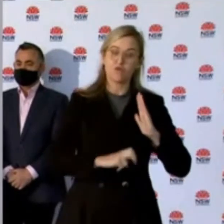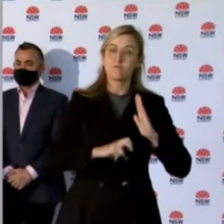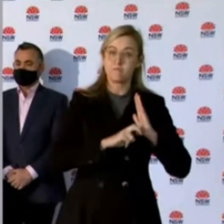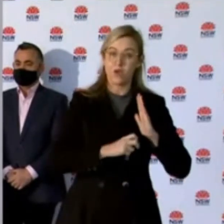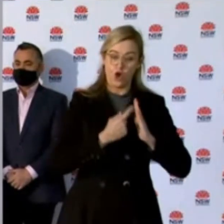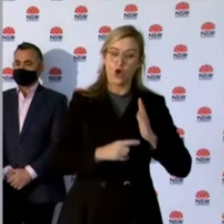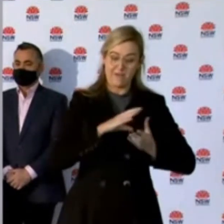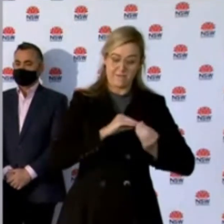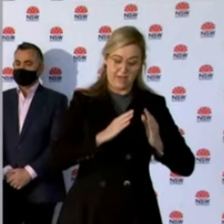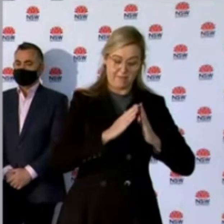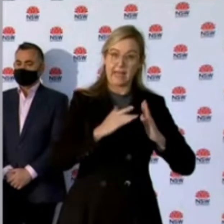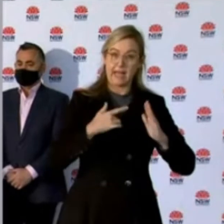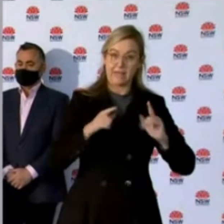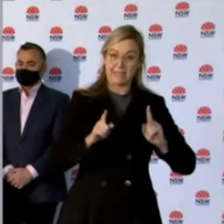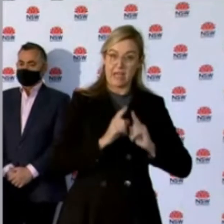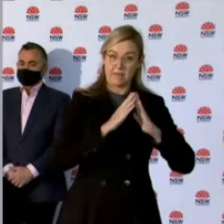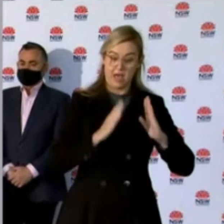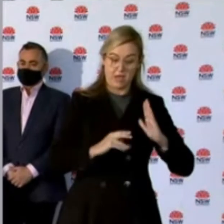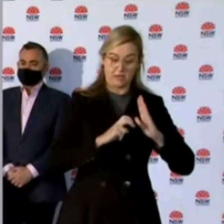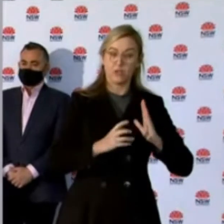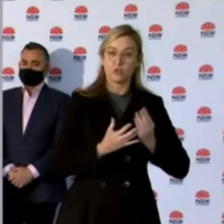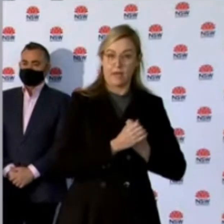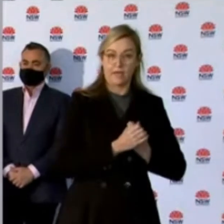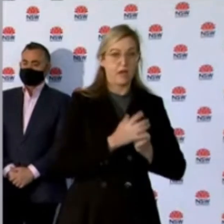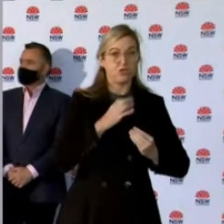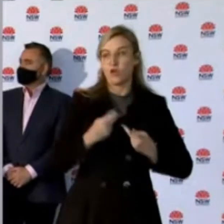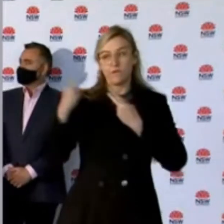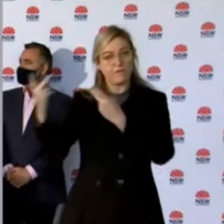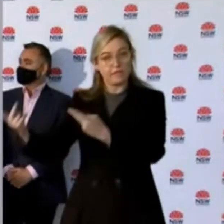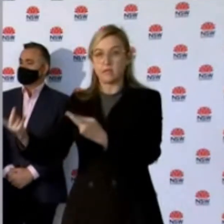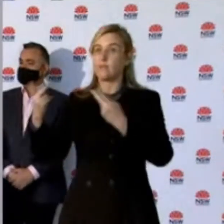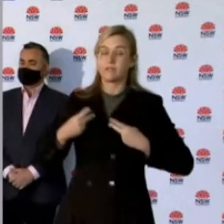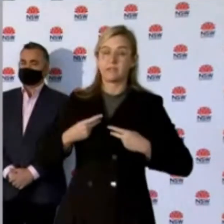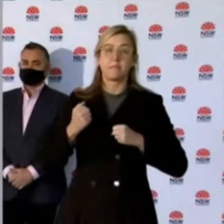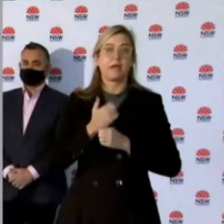keep us, your loved ones, and us safe. Thank you.